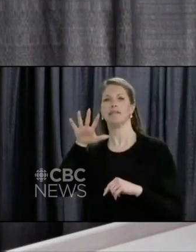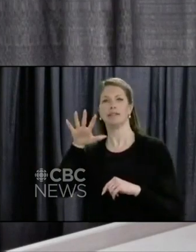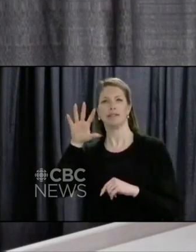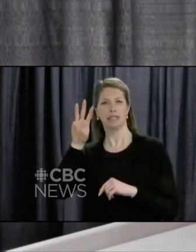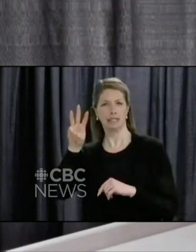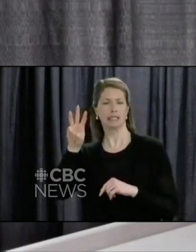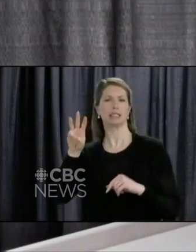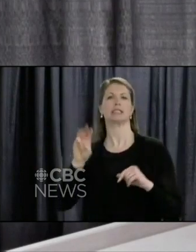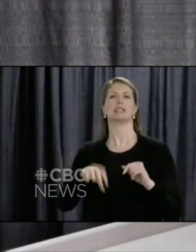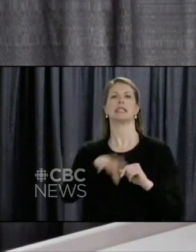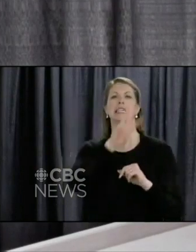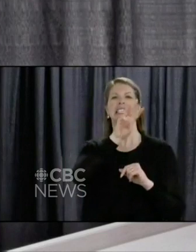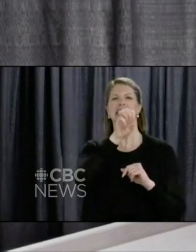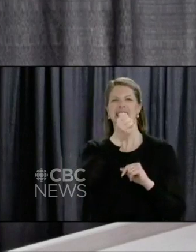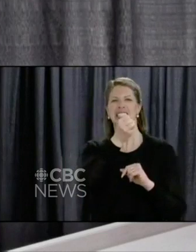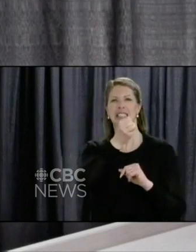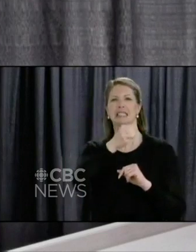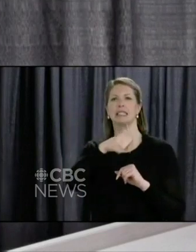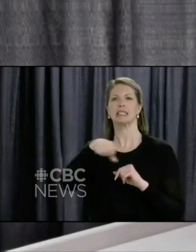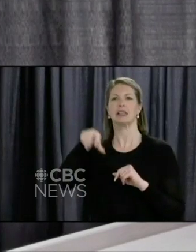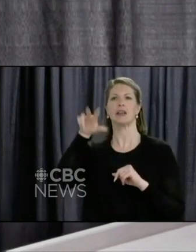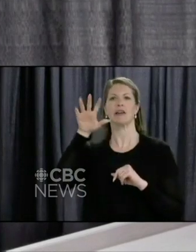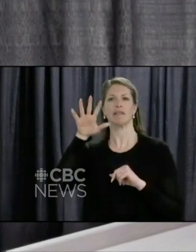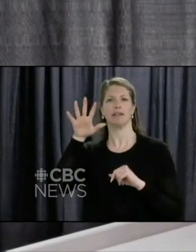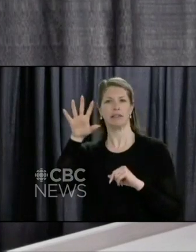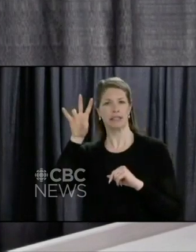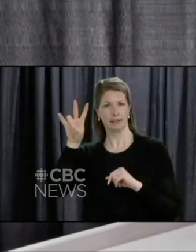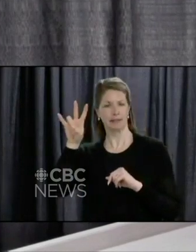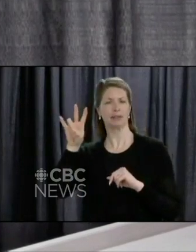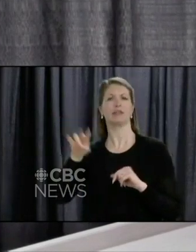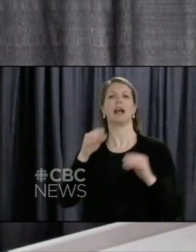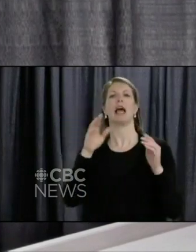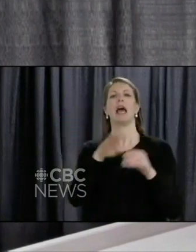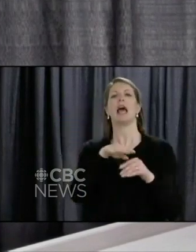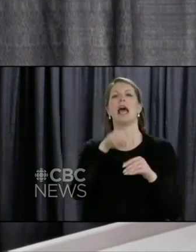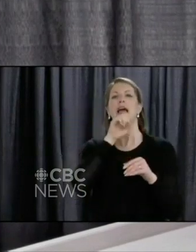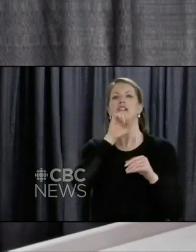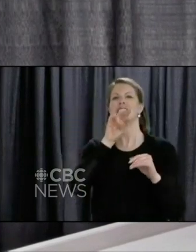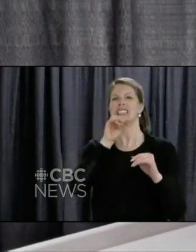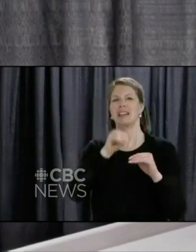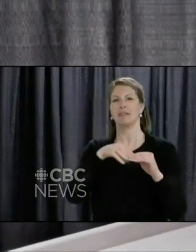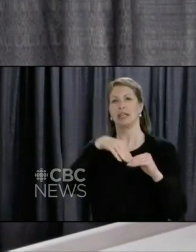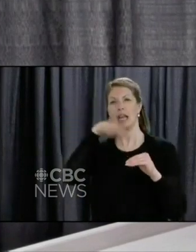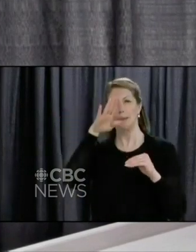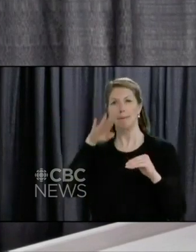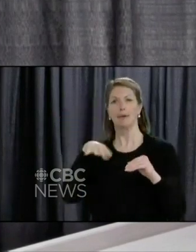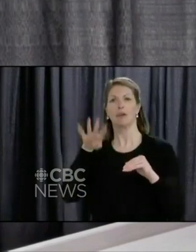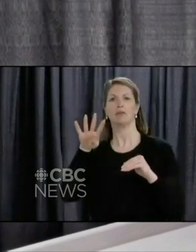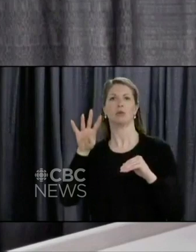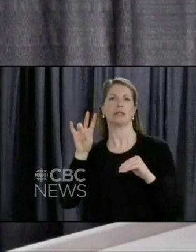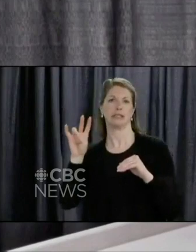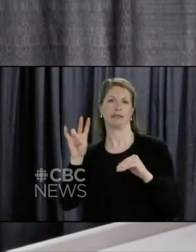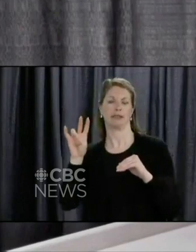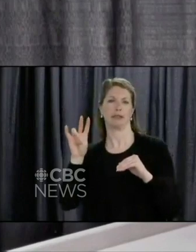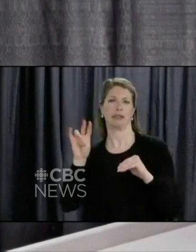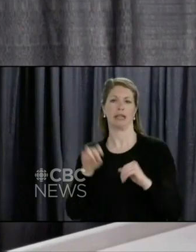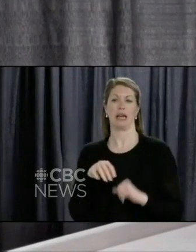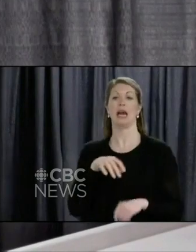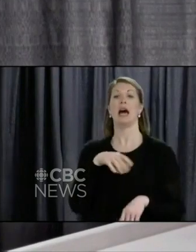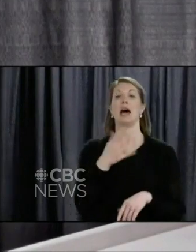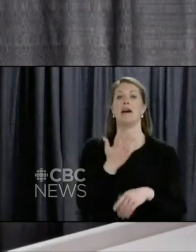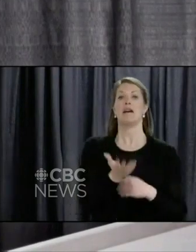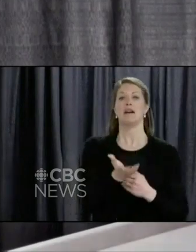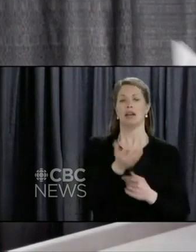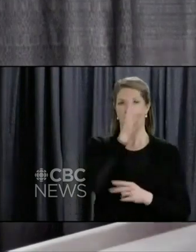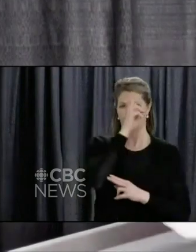between 60 and 69, and 47 who are 70 and above. 5 people are in hospital due to the virus, and 2 are